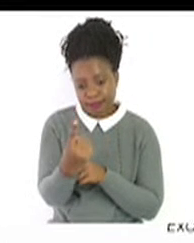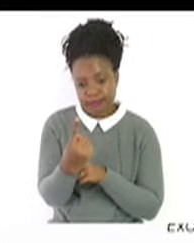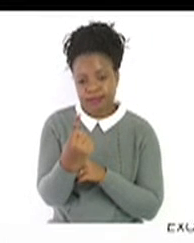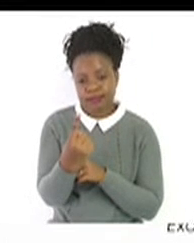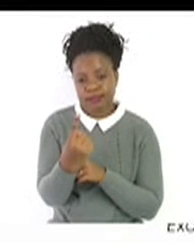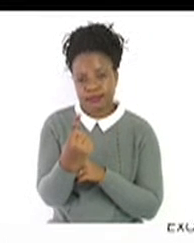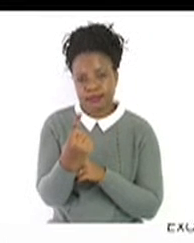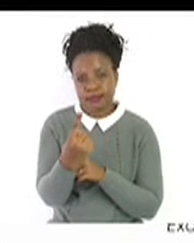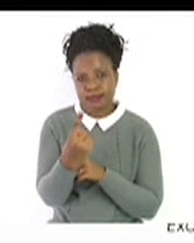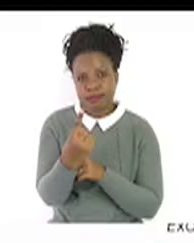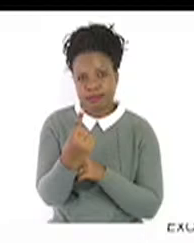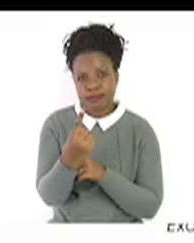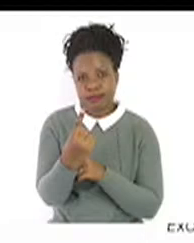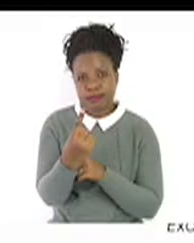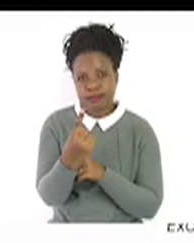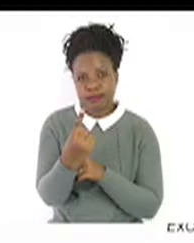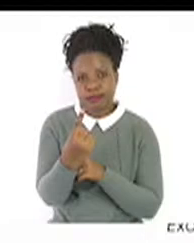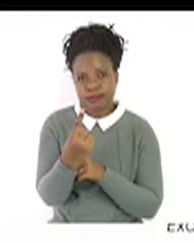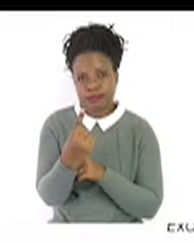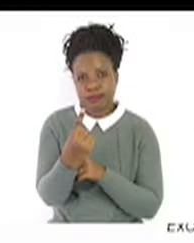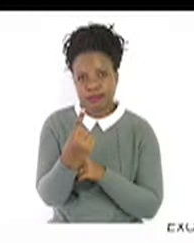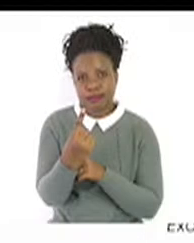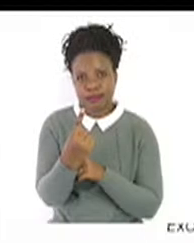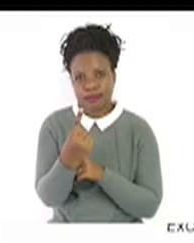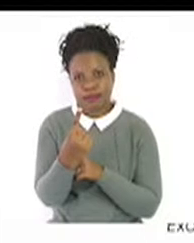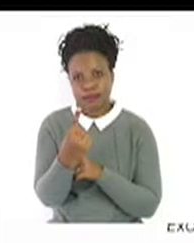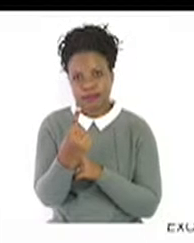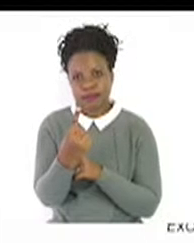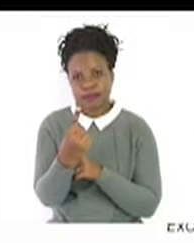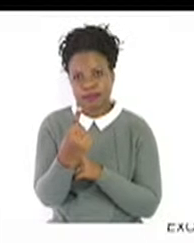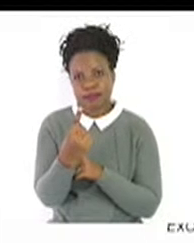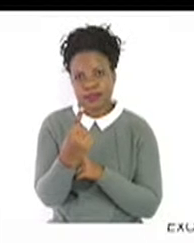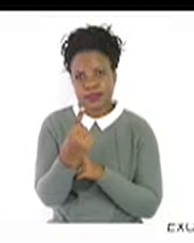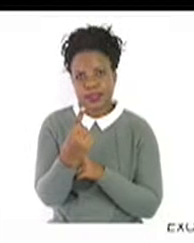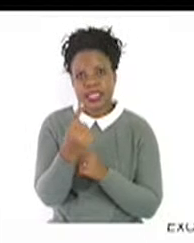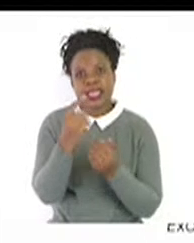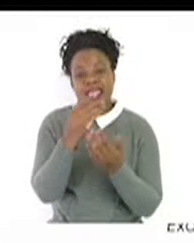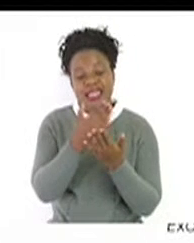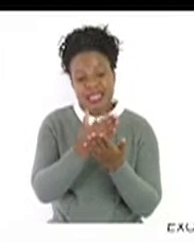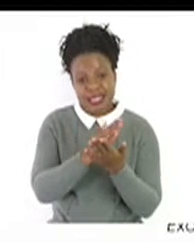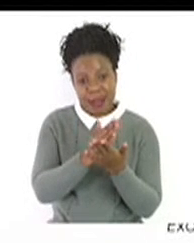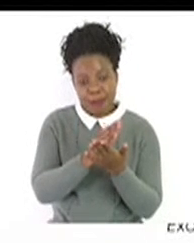Not all nouns are added ES or S.